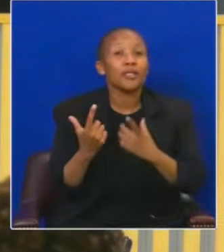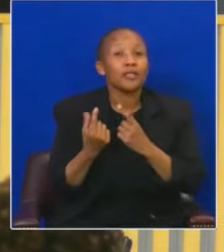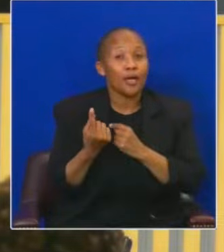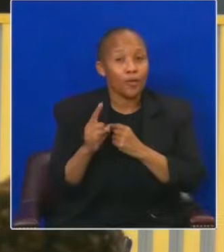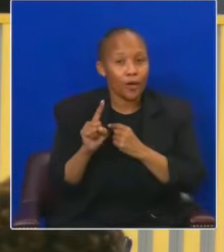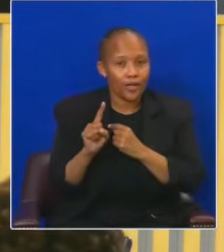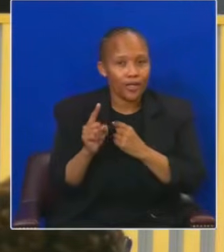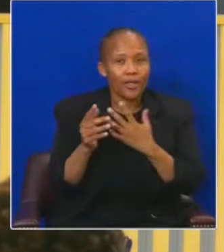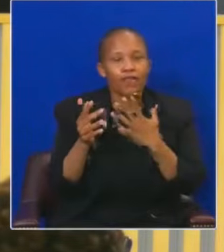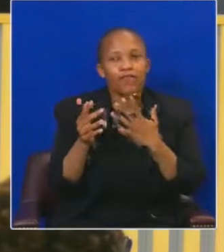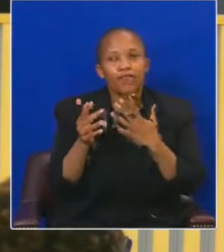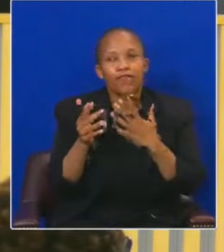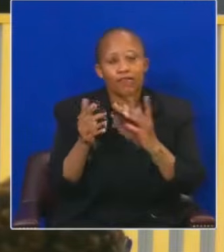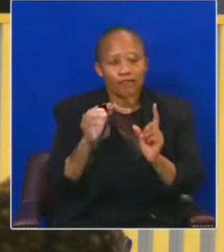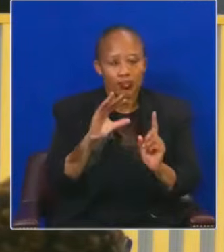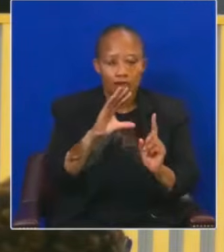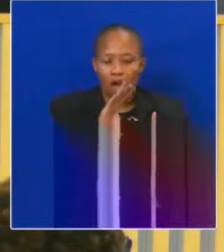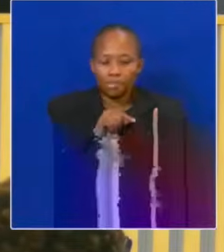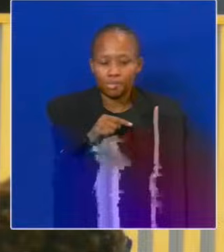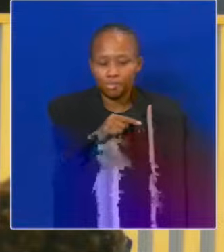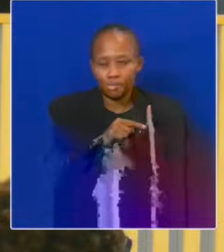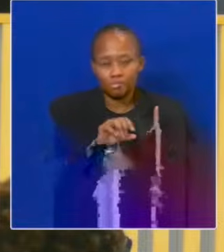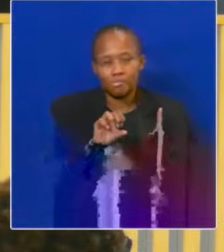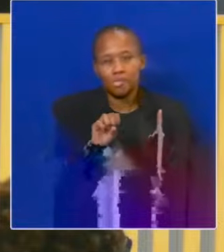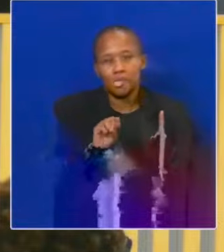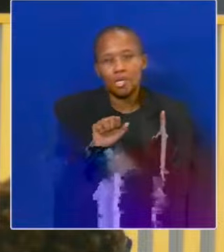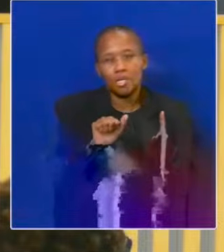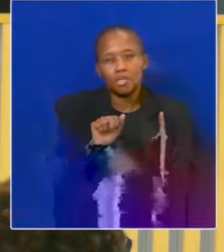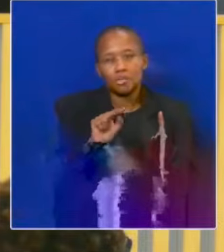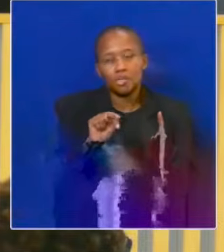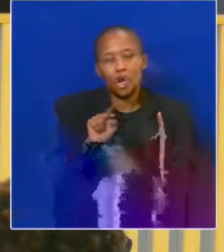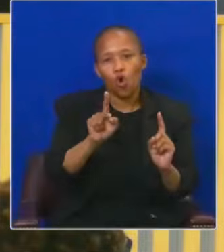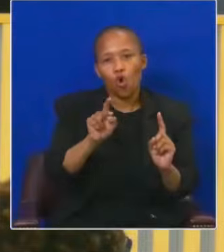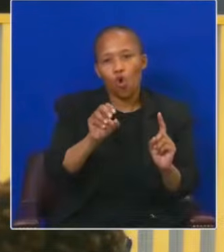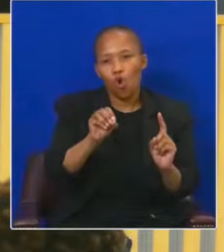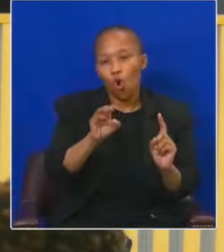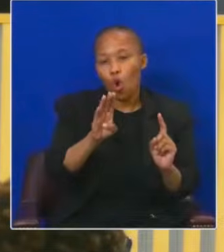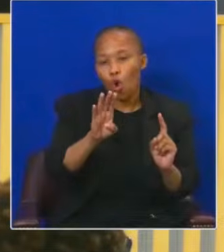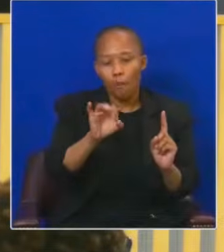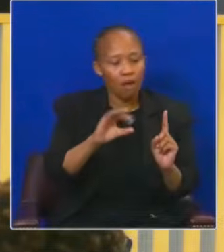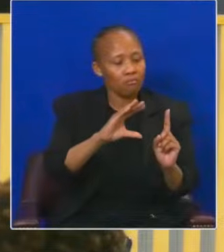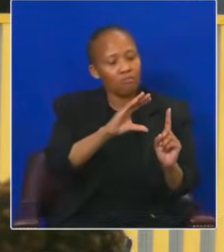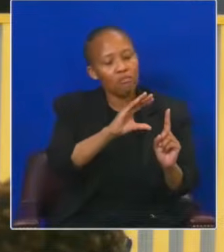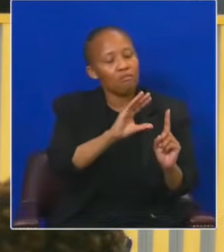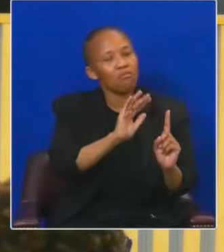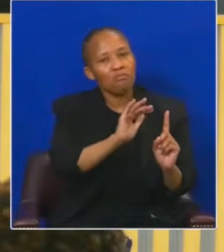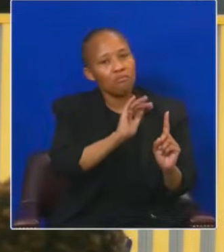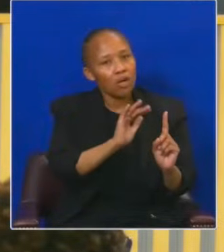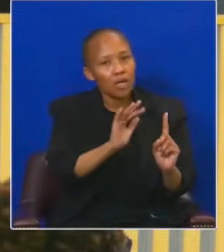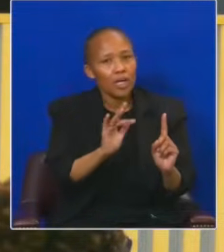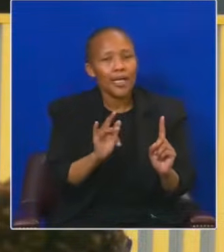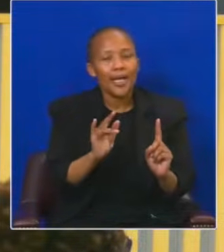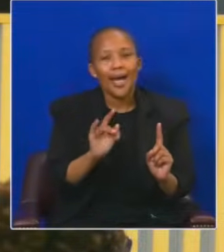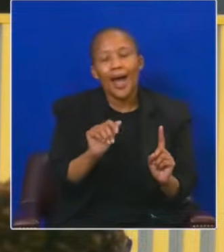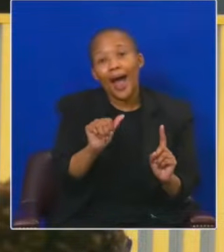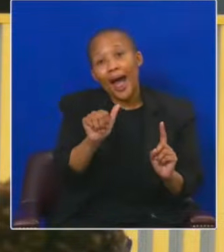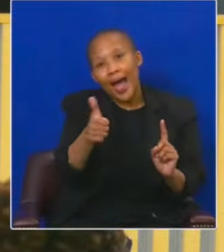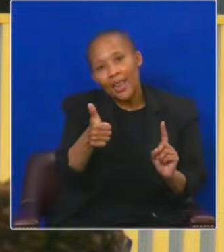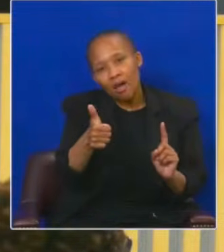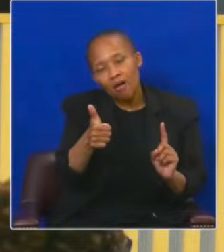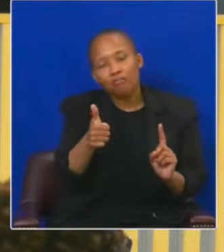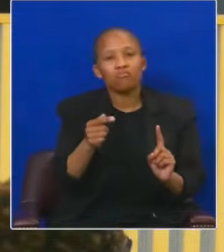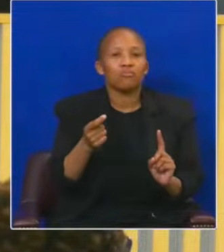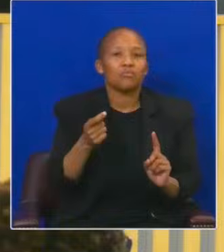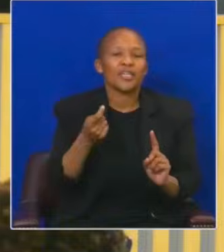Mr. Sankobe for the spare keys to the safe, because the keys